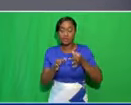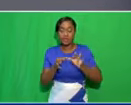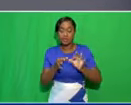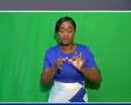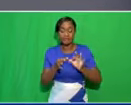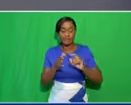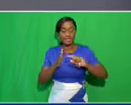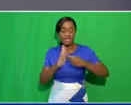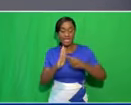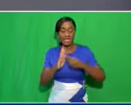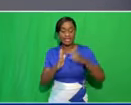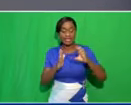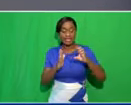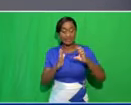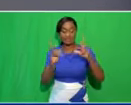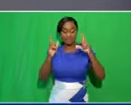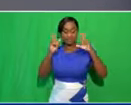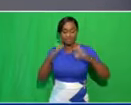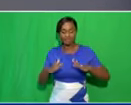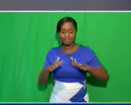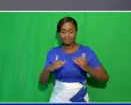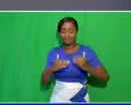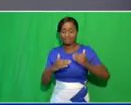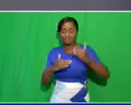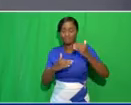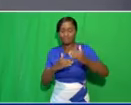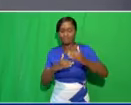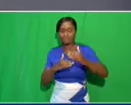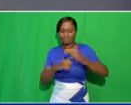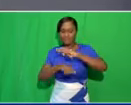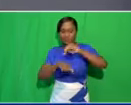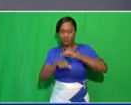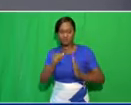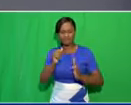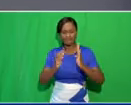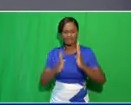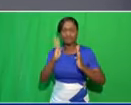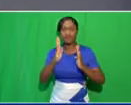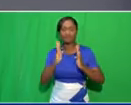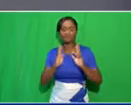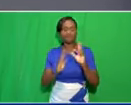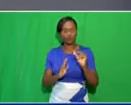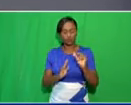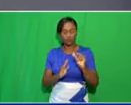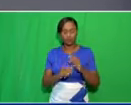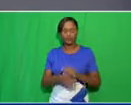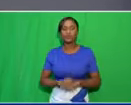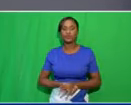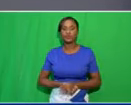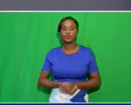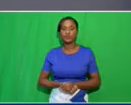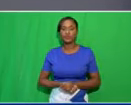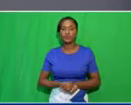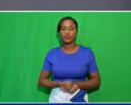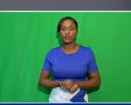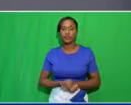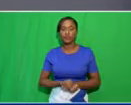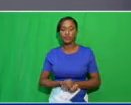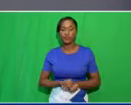with e-testing after your normal face-to-face. So the intention is to